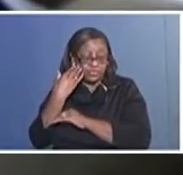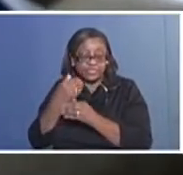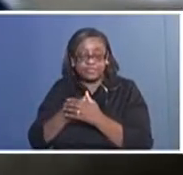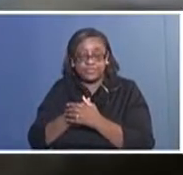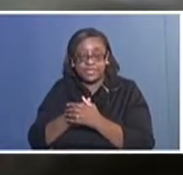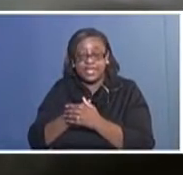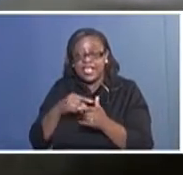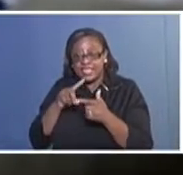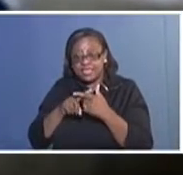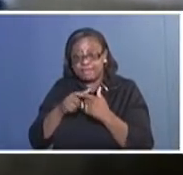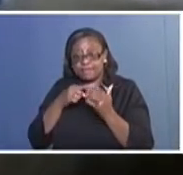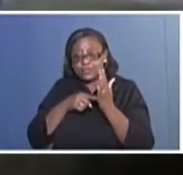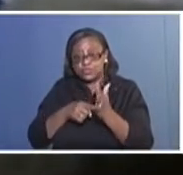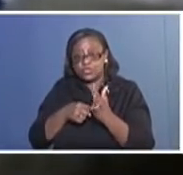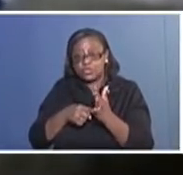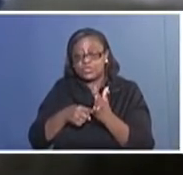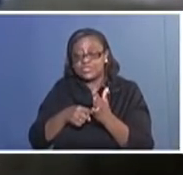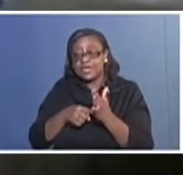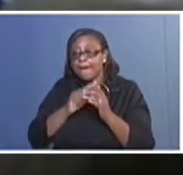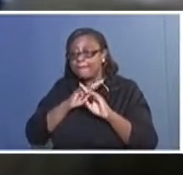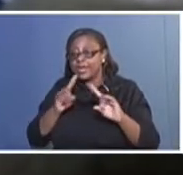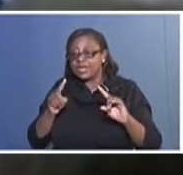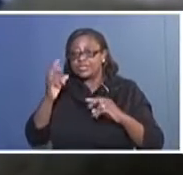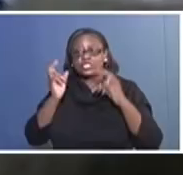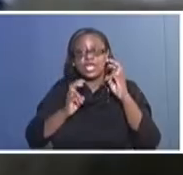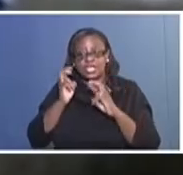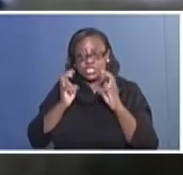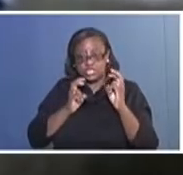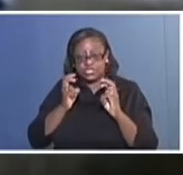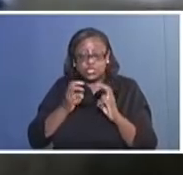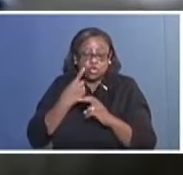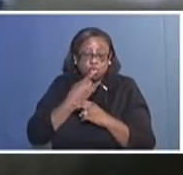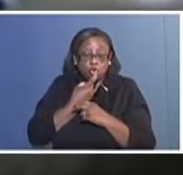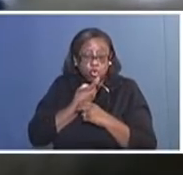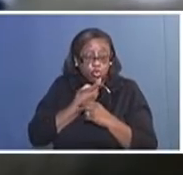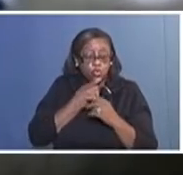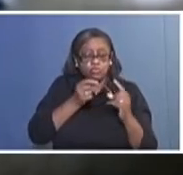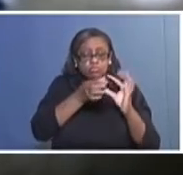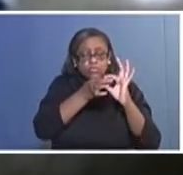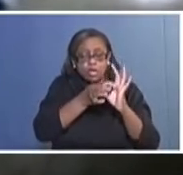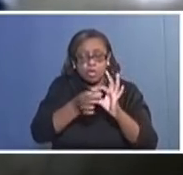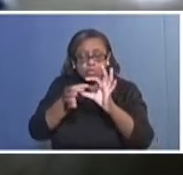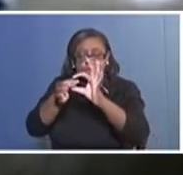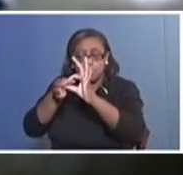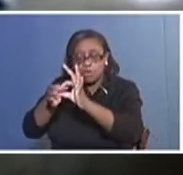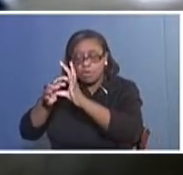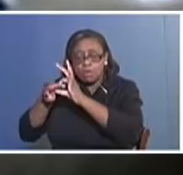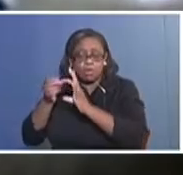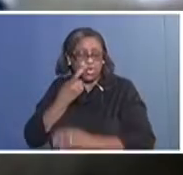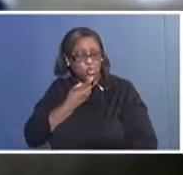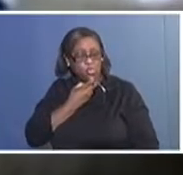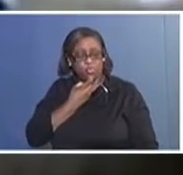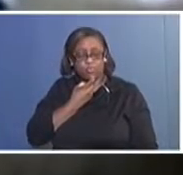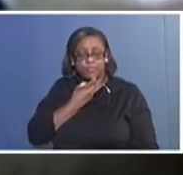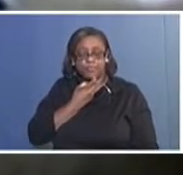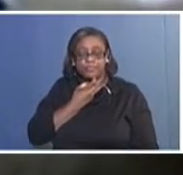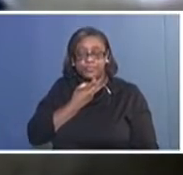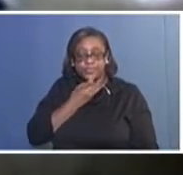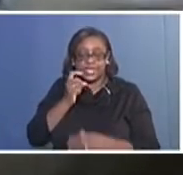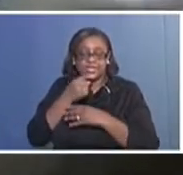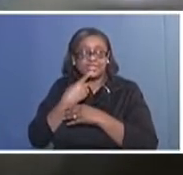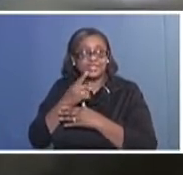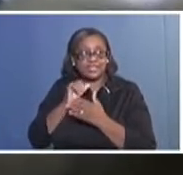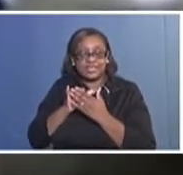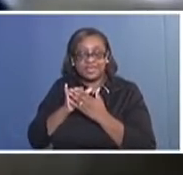proved useful, there were still challenges in identifying whose property from the Nassau Village subdivision plan fell